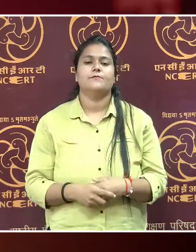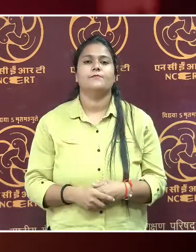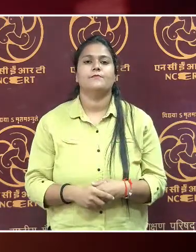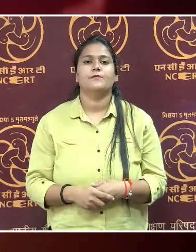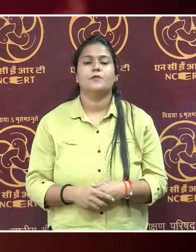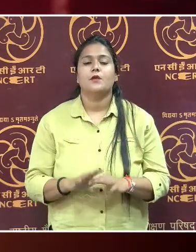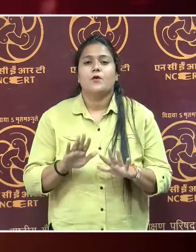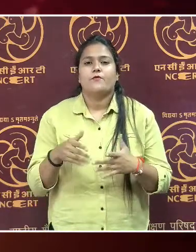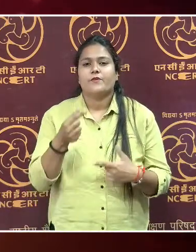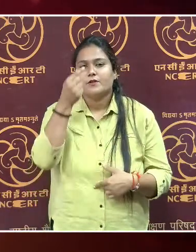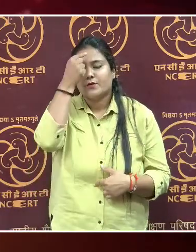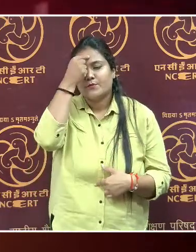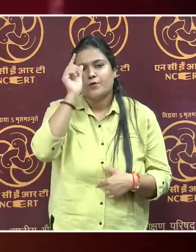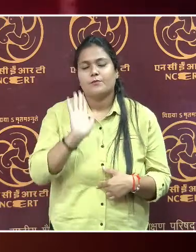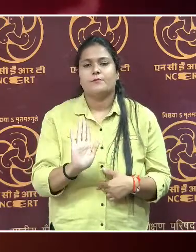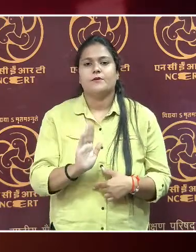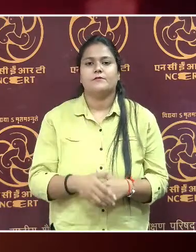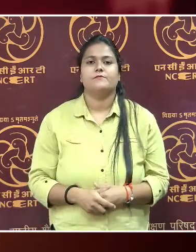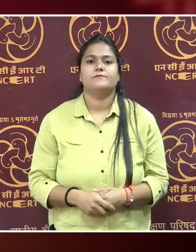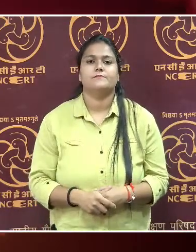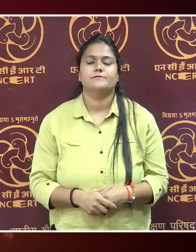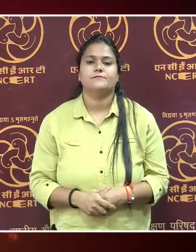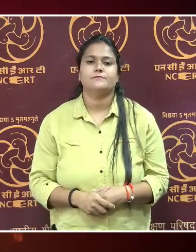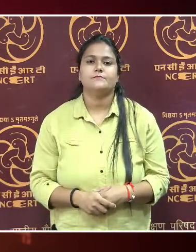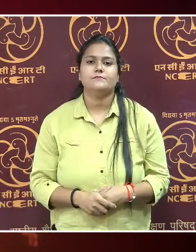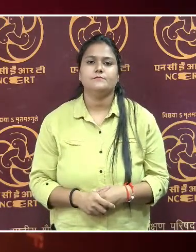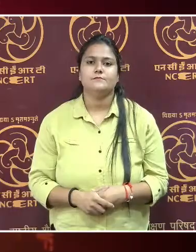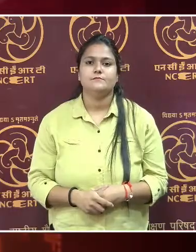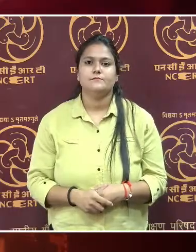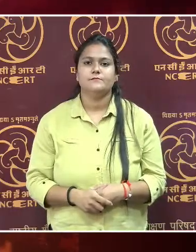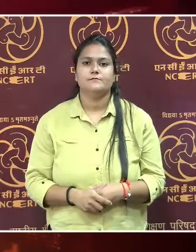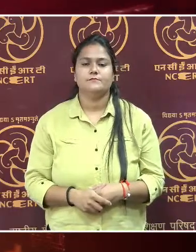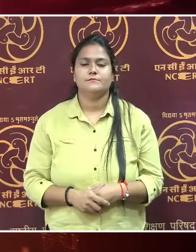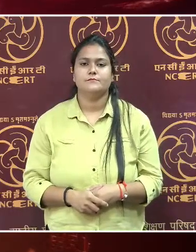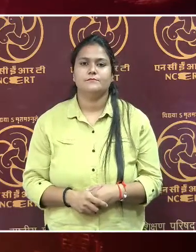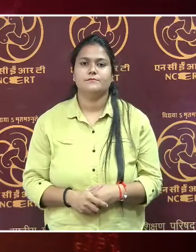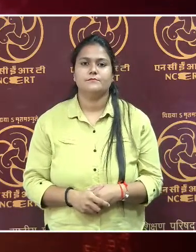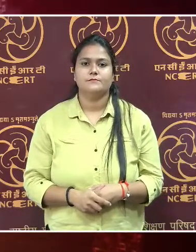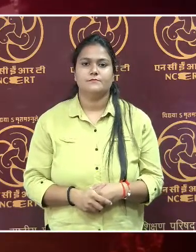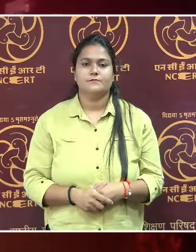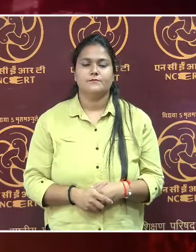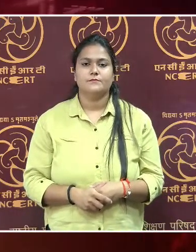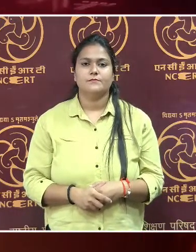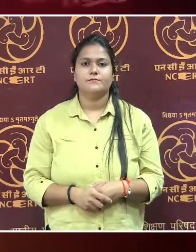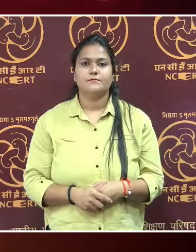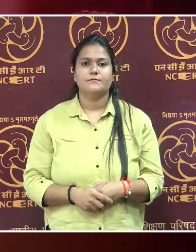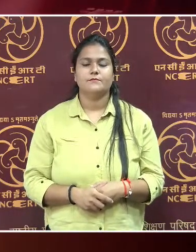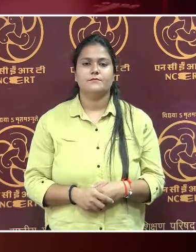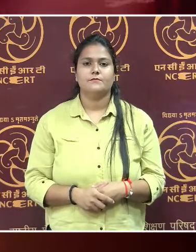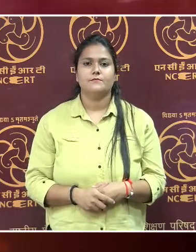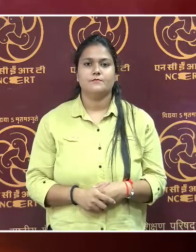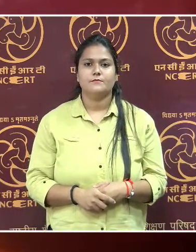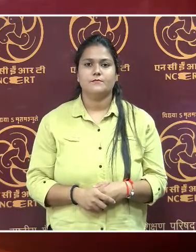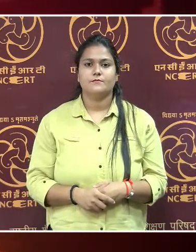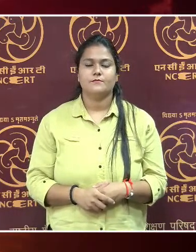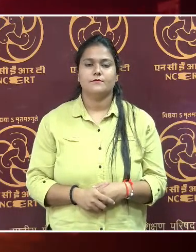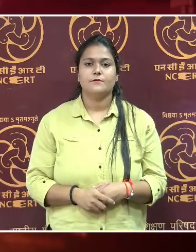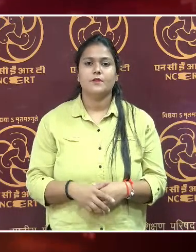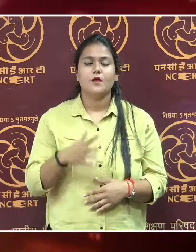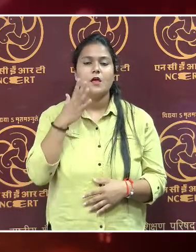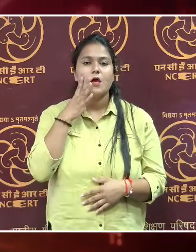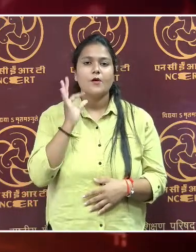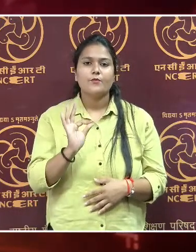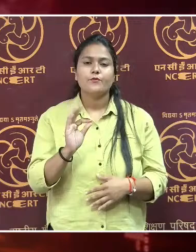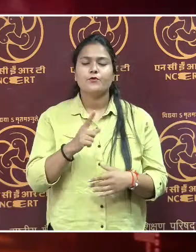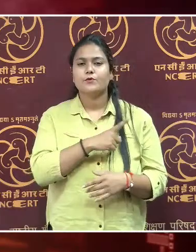problem where the problem is there, the extent of the problem, we tell it as a mixed hearing loss. And this is definitely very important